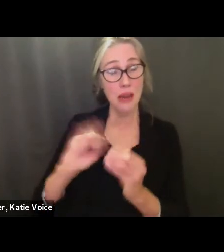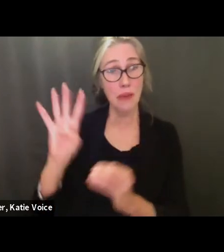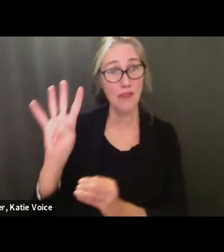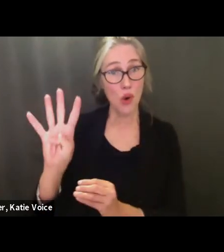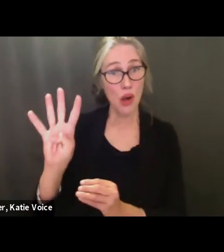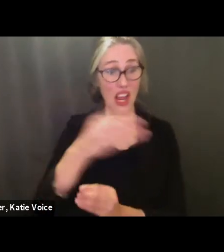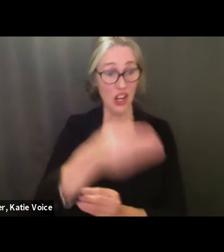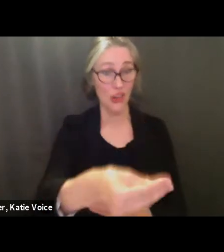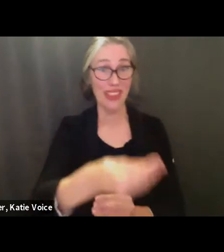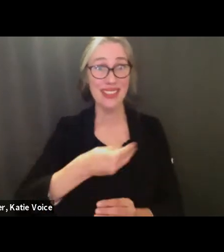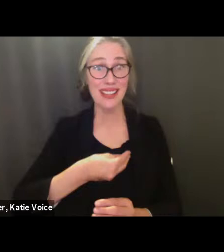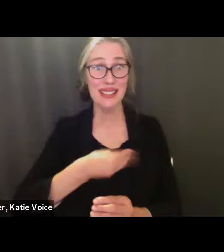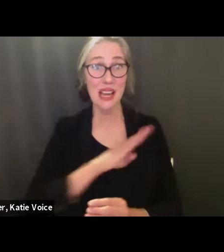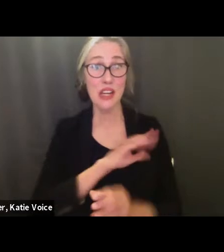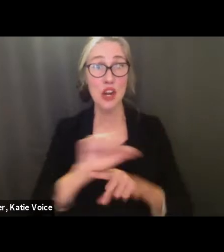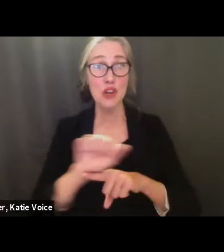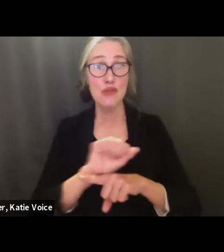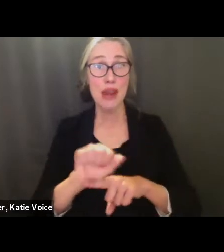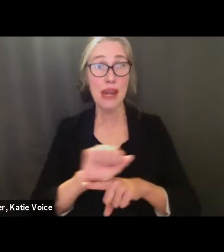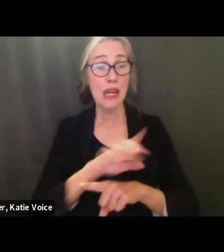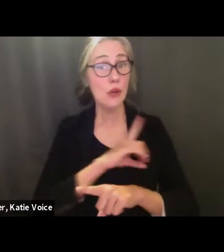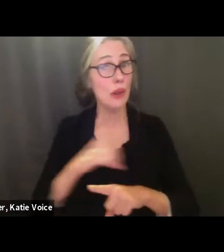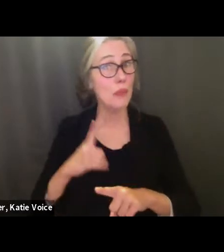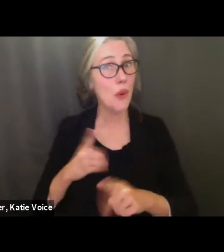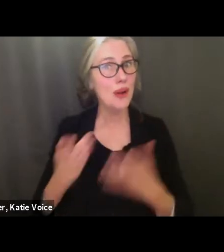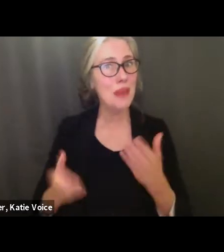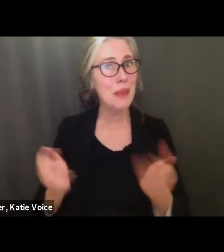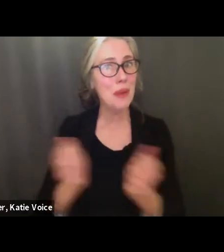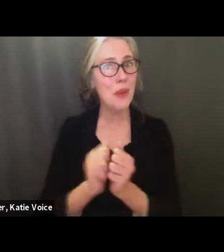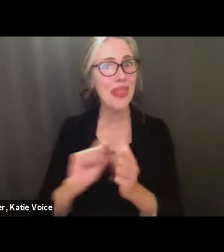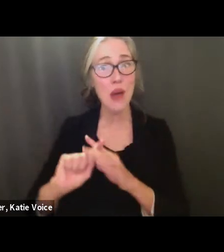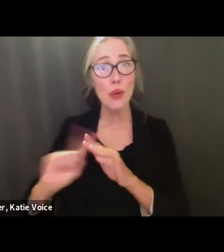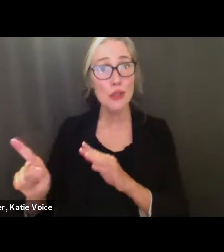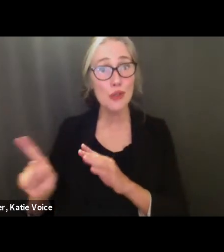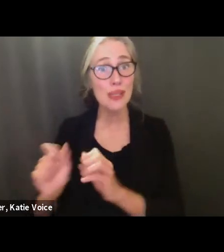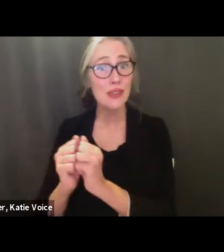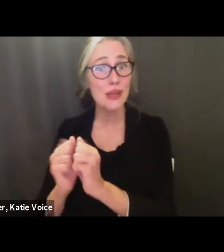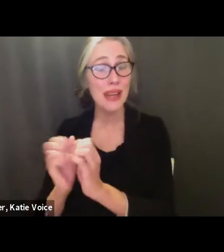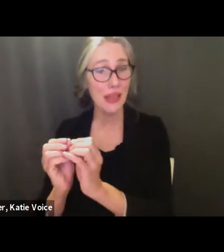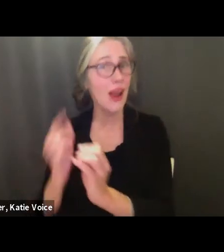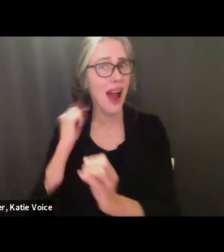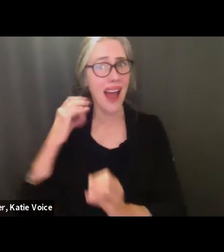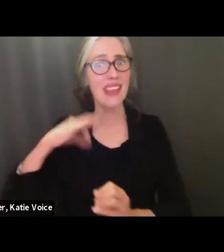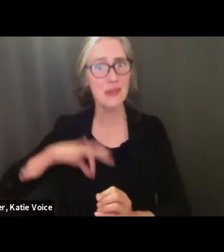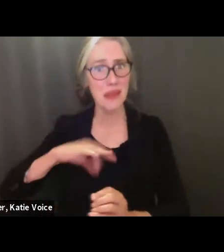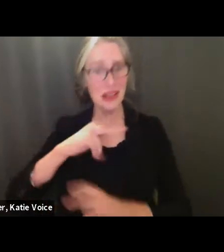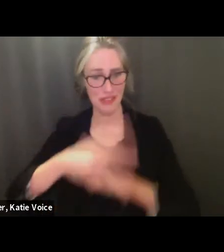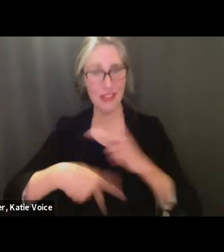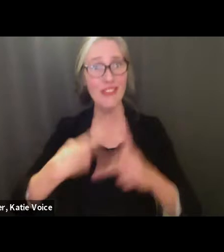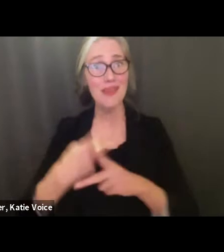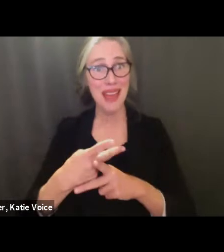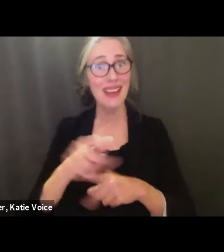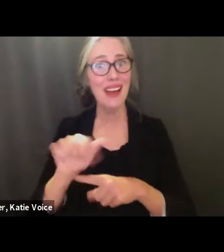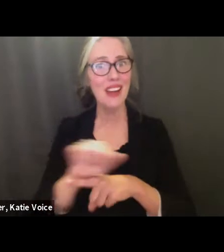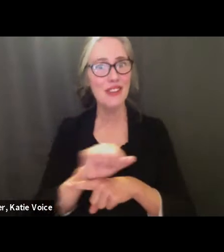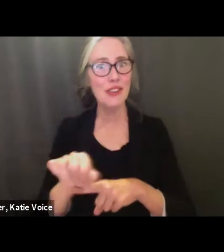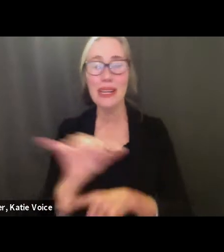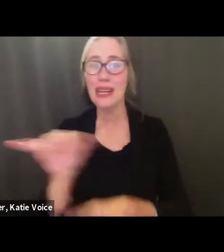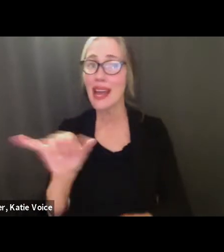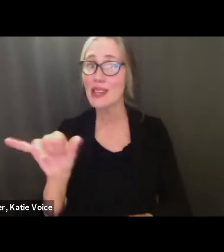may be part of our board retreat? Because I think we can certainly benefit from this type of training as well.